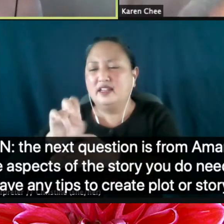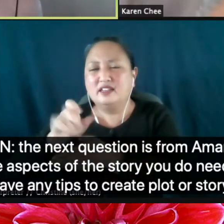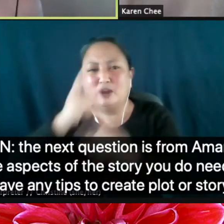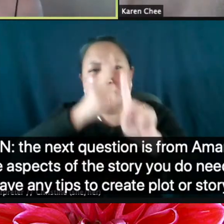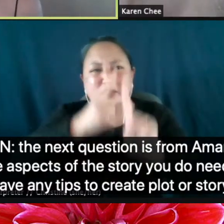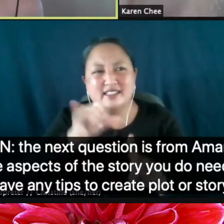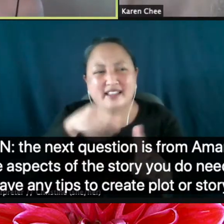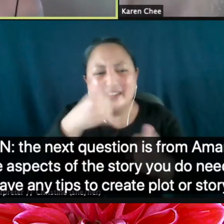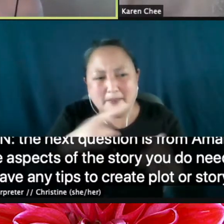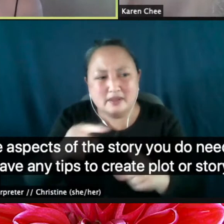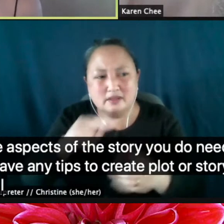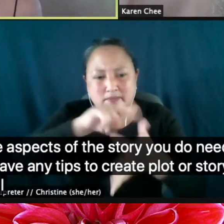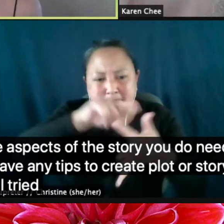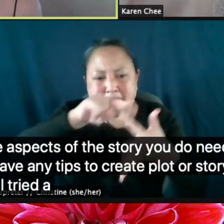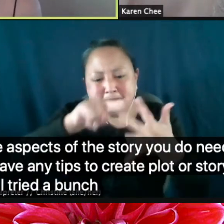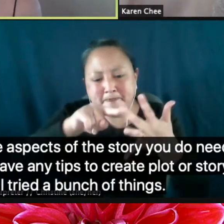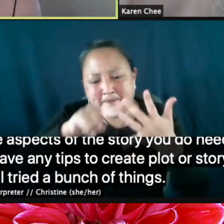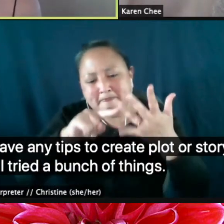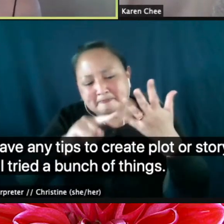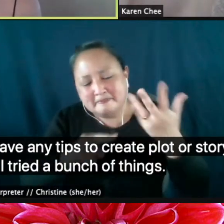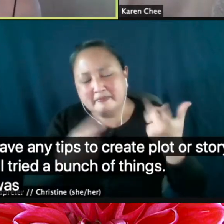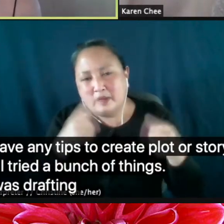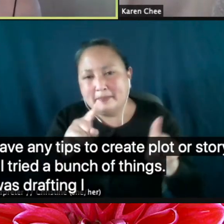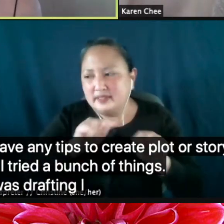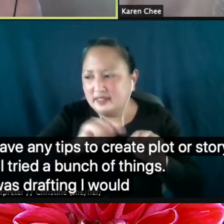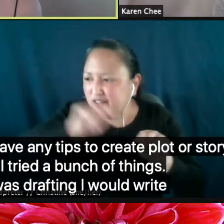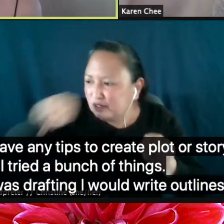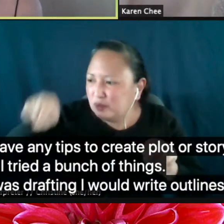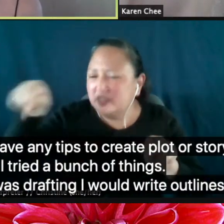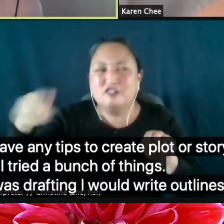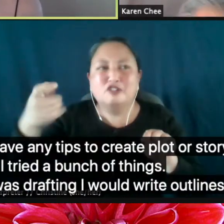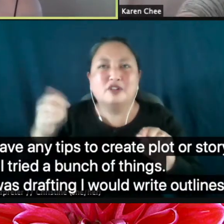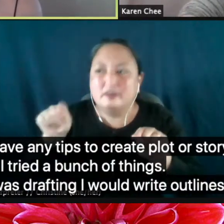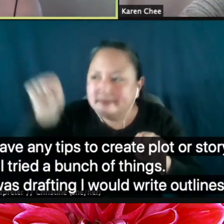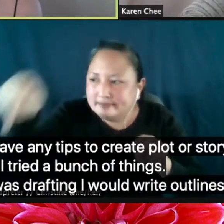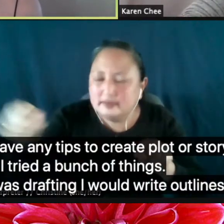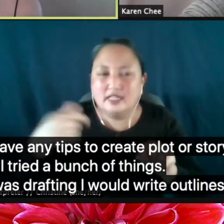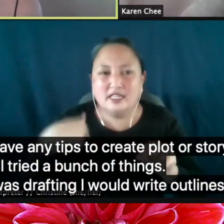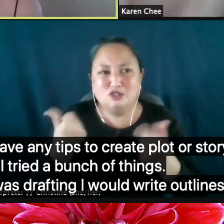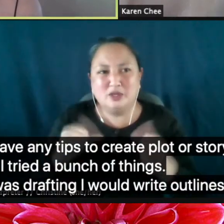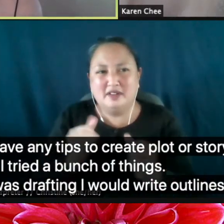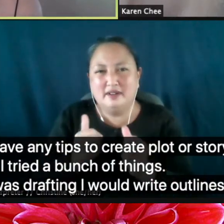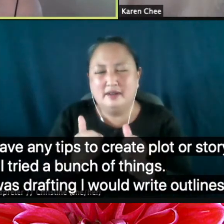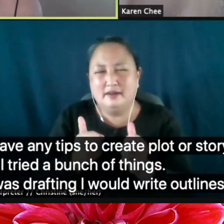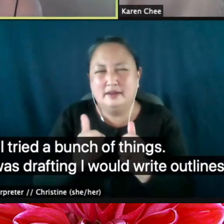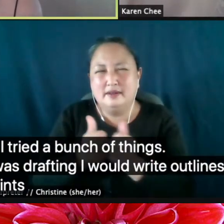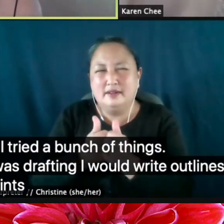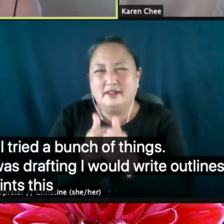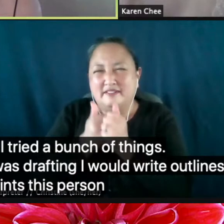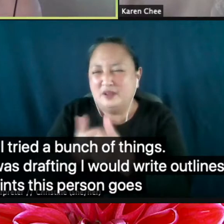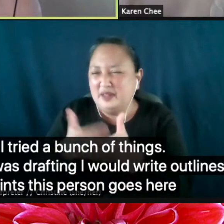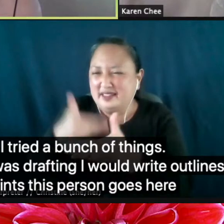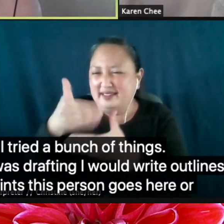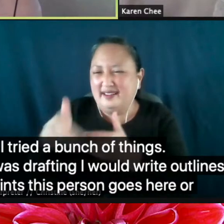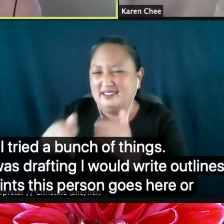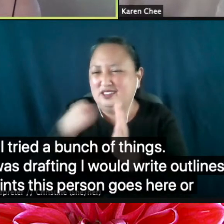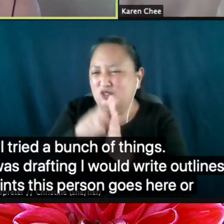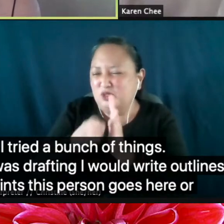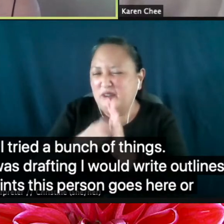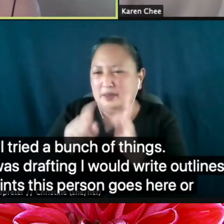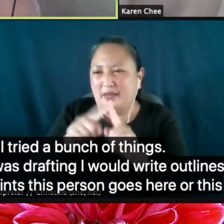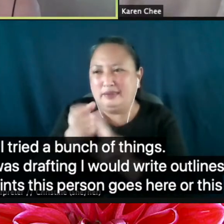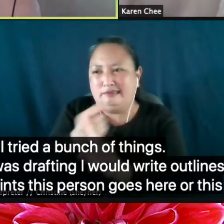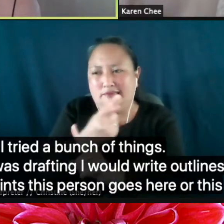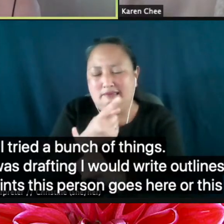this happens and this happens and this person goes here. And then I would try to follow them on the next draft, but then I would inevitably deviate